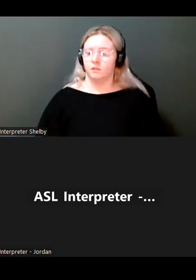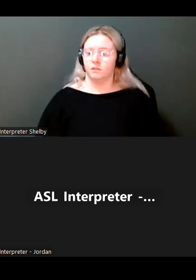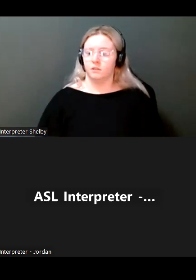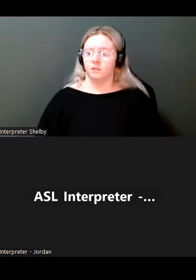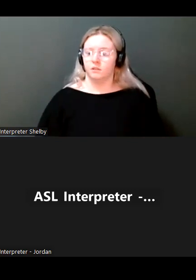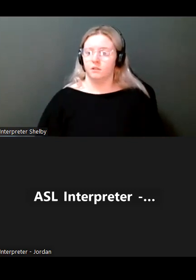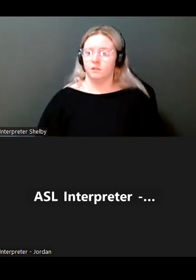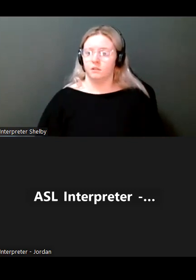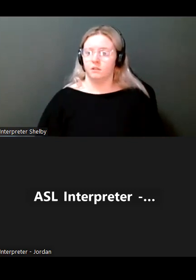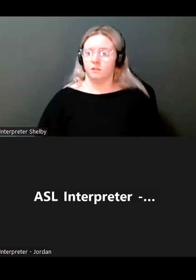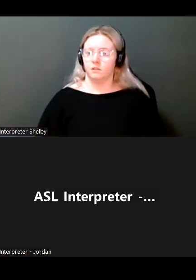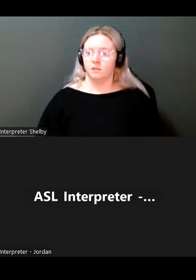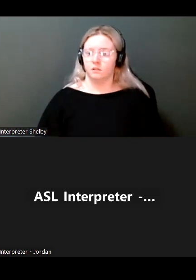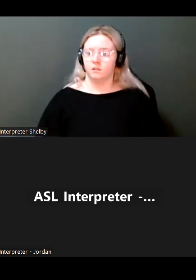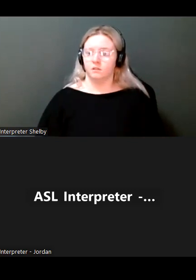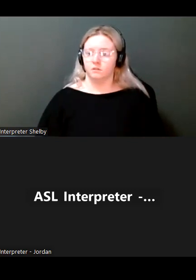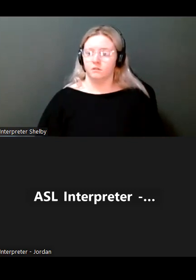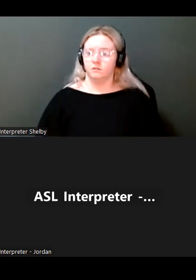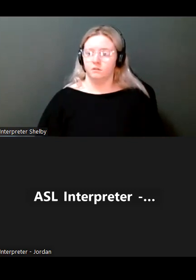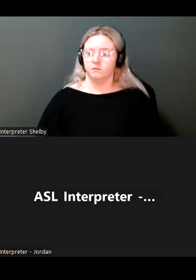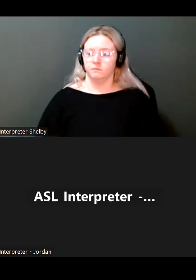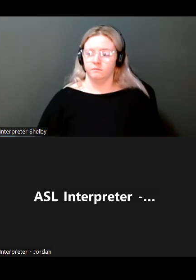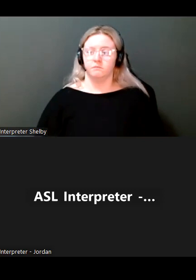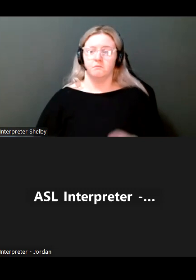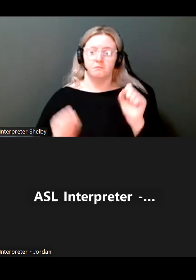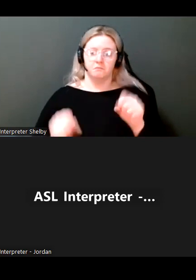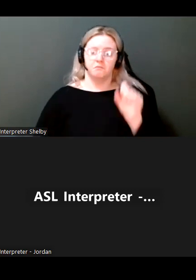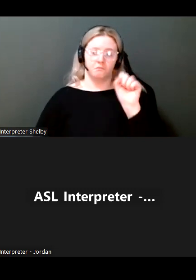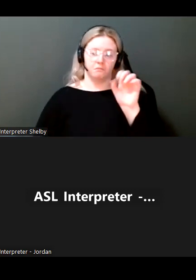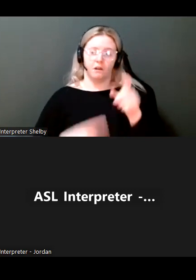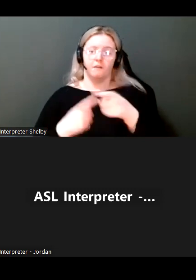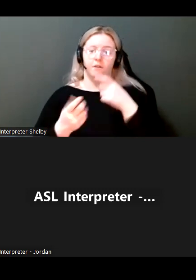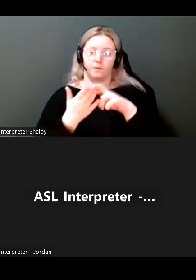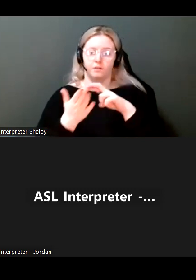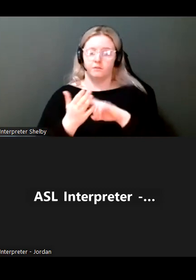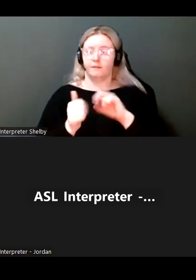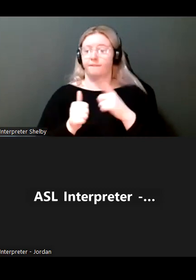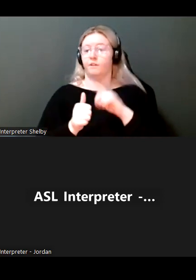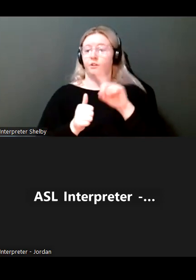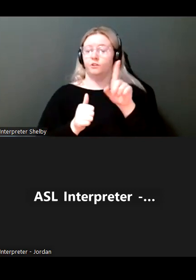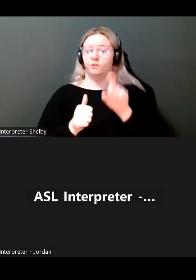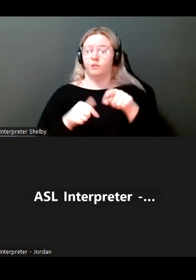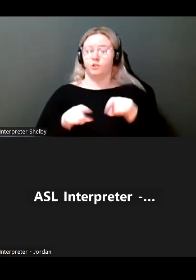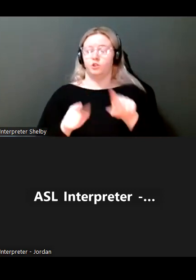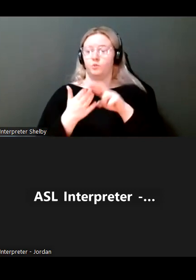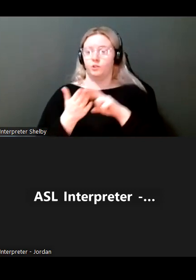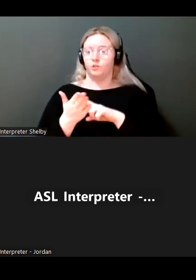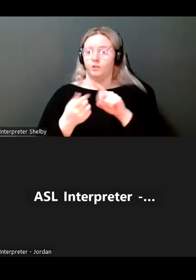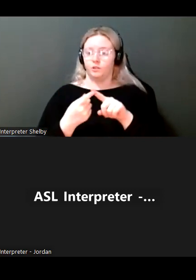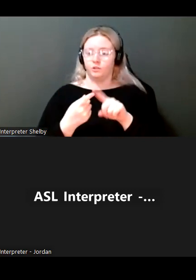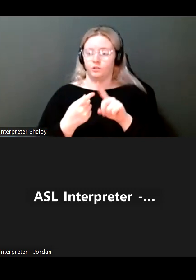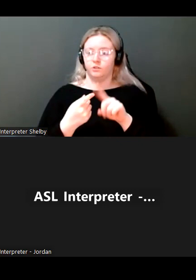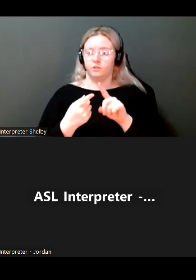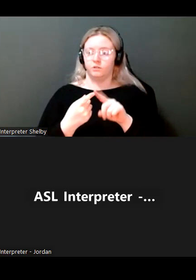I can certainly read out one that was done during registration. So first question during registration, how can